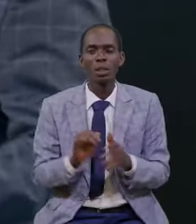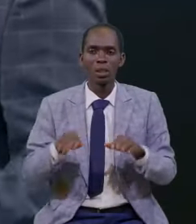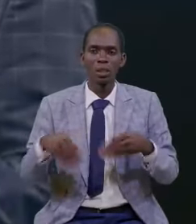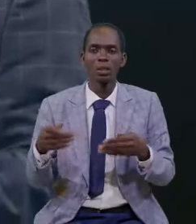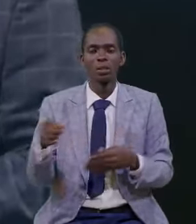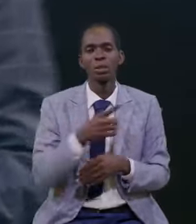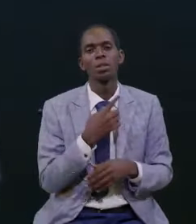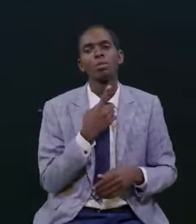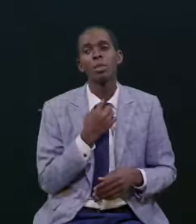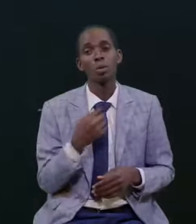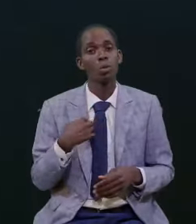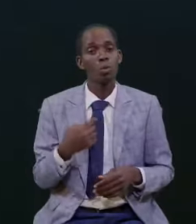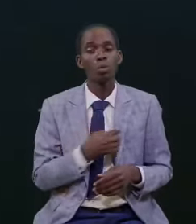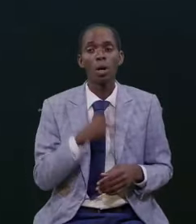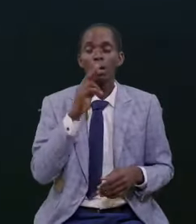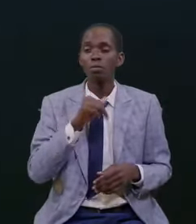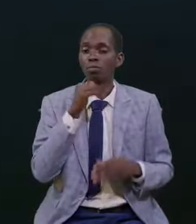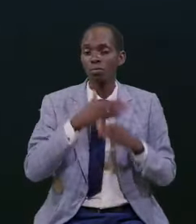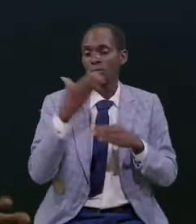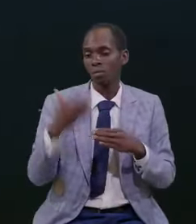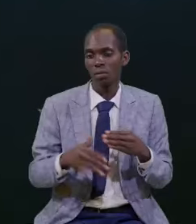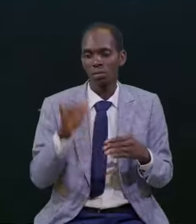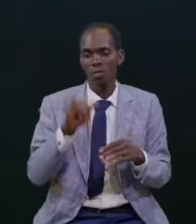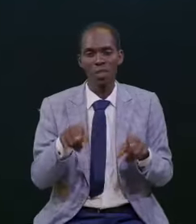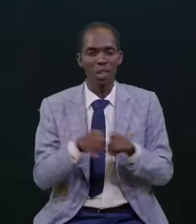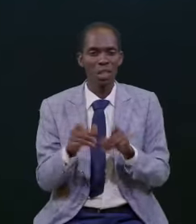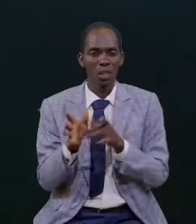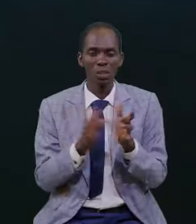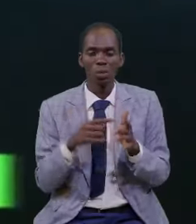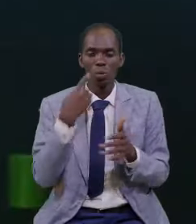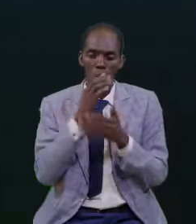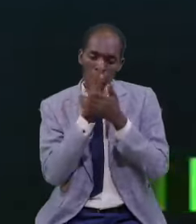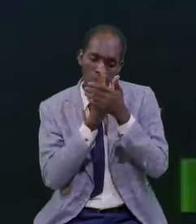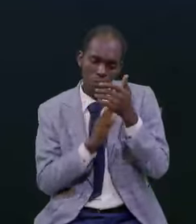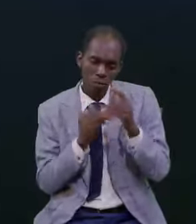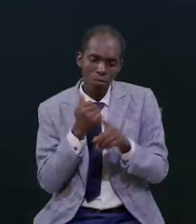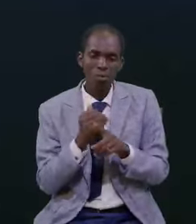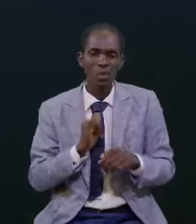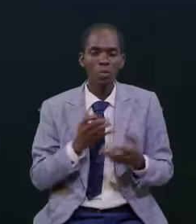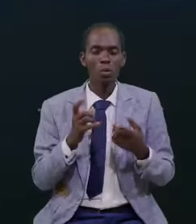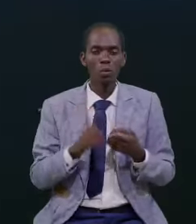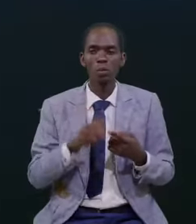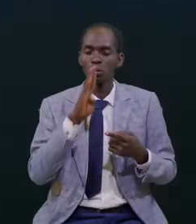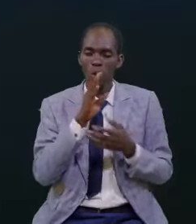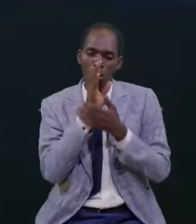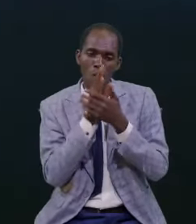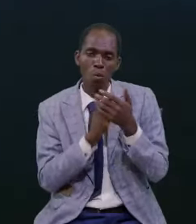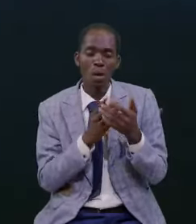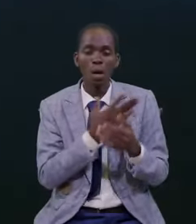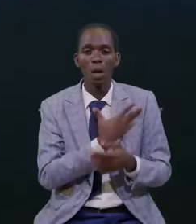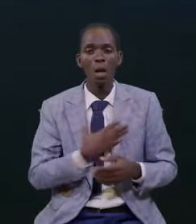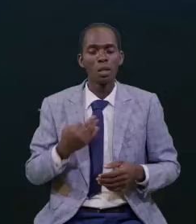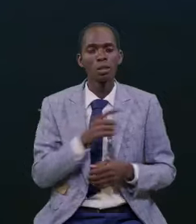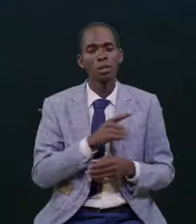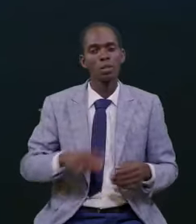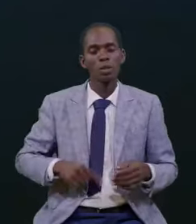who humbled himself. I want to be humble and meek and lowly. And the Lord said, the thirst you have